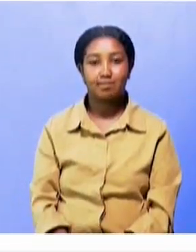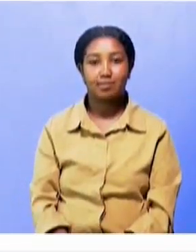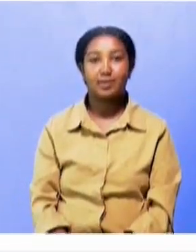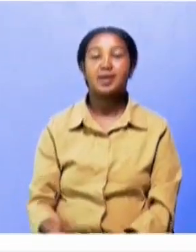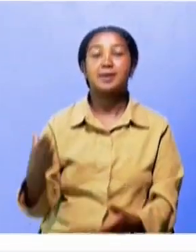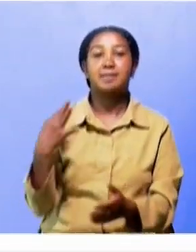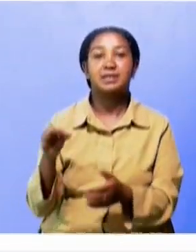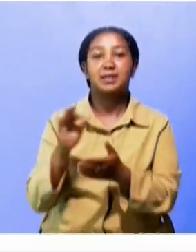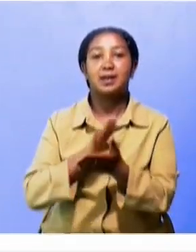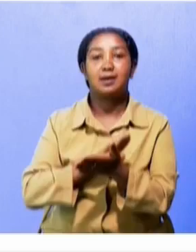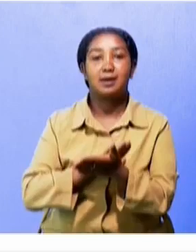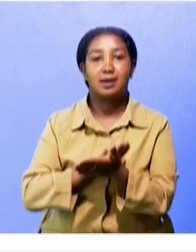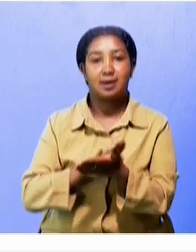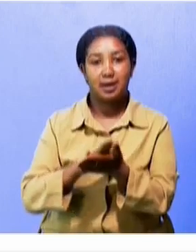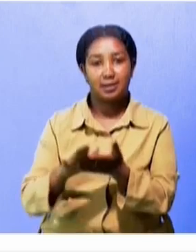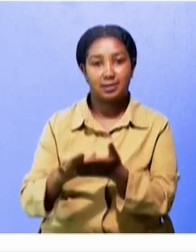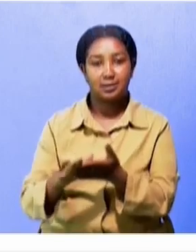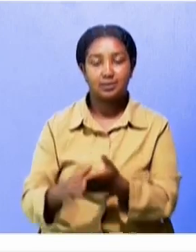Personal Hygiene.